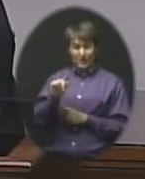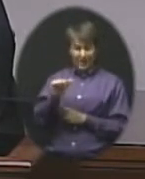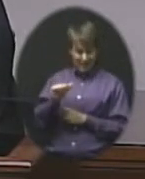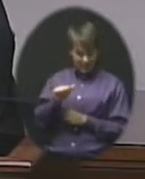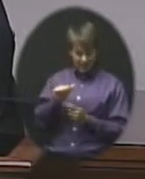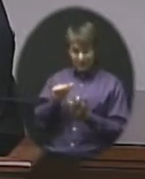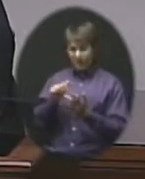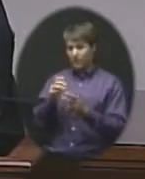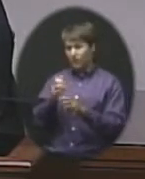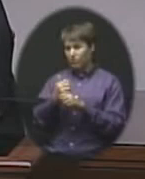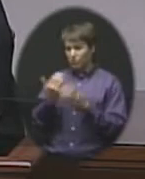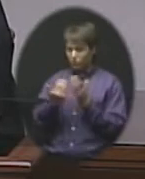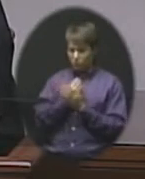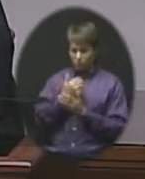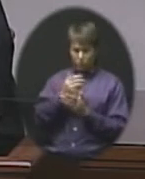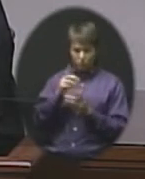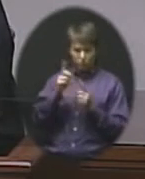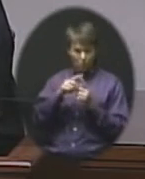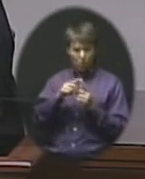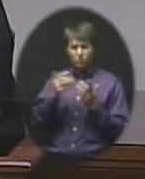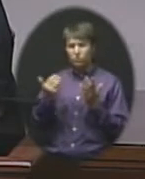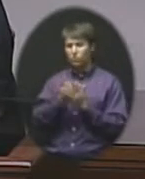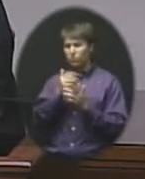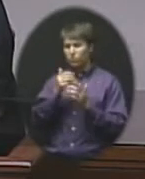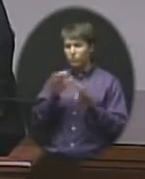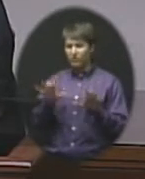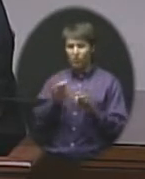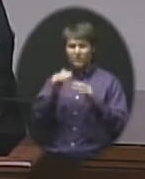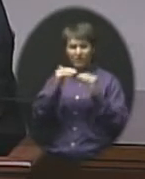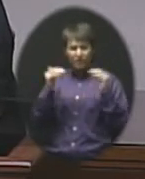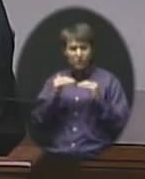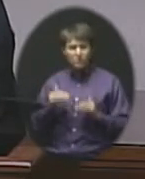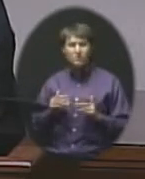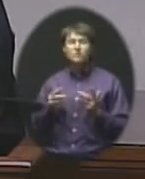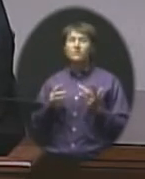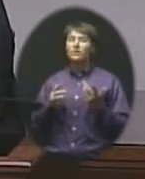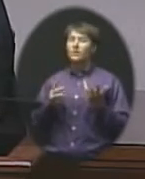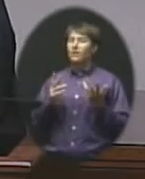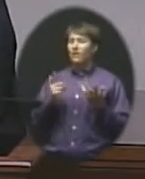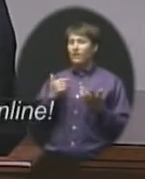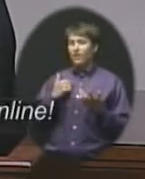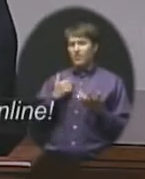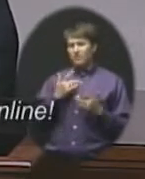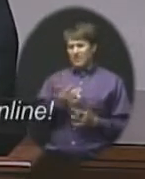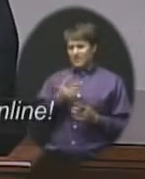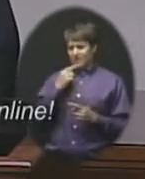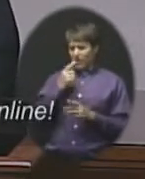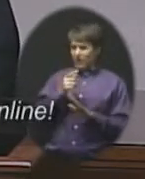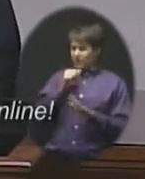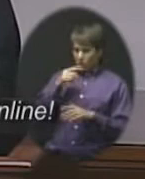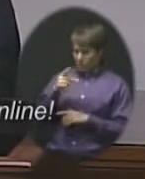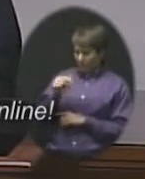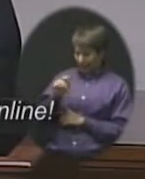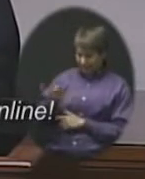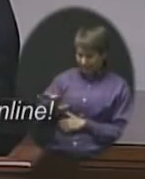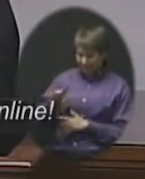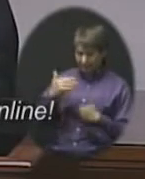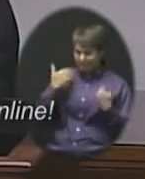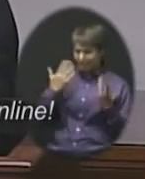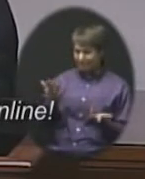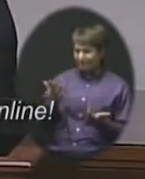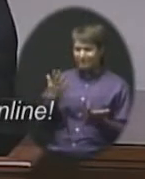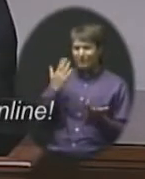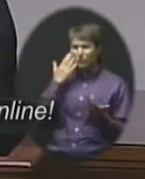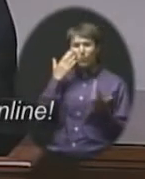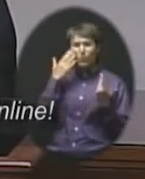cut scores, they'll have to do new performance levels, and so I always tell people, let's not panic yet. We don't know.